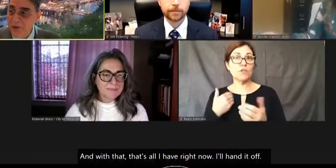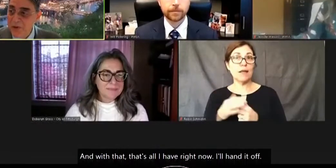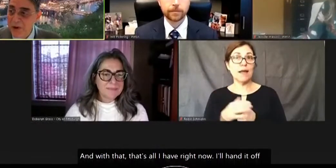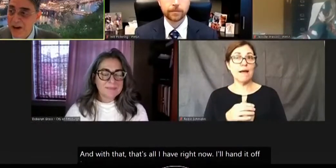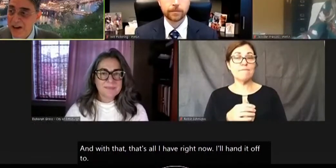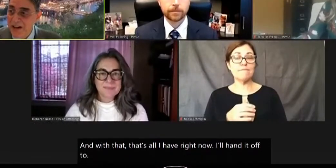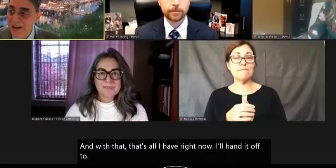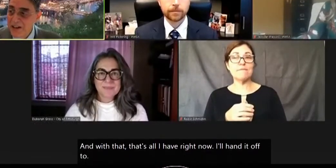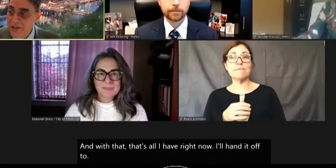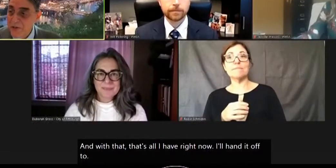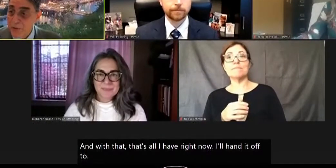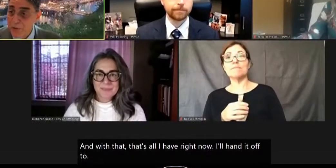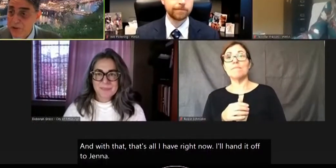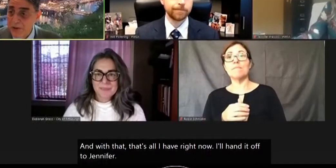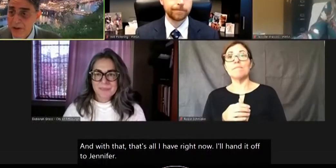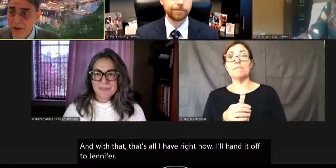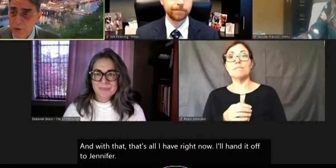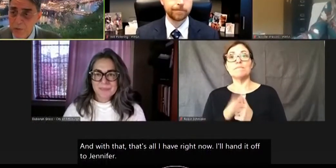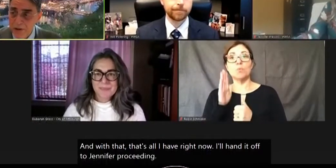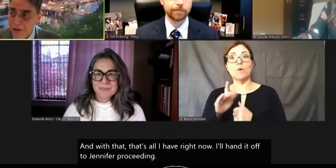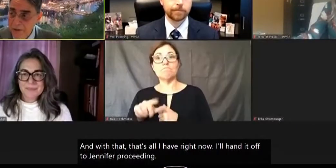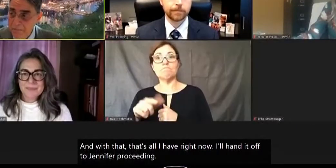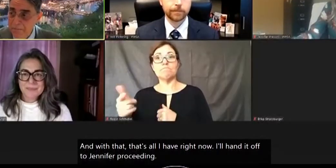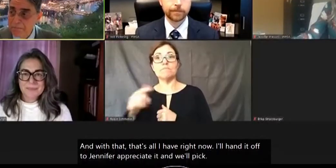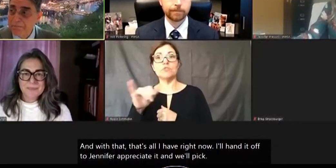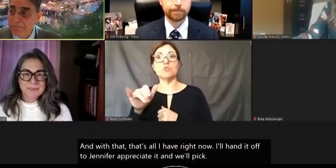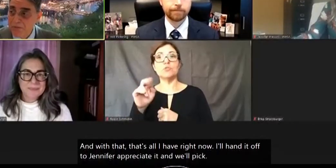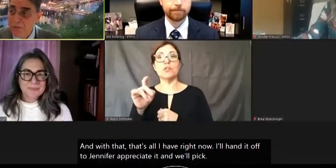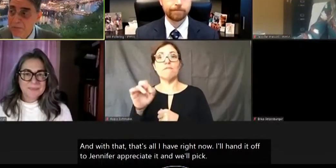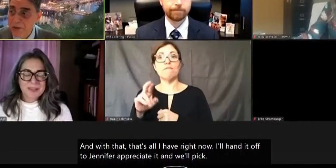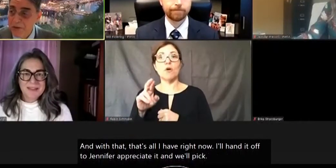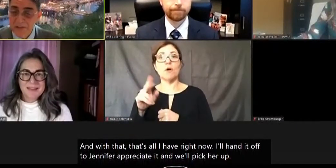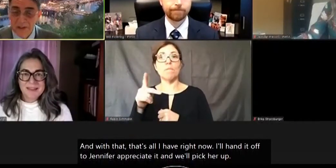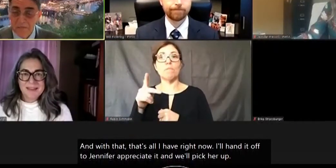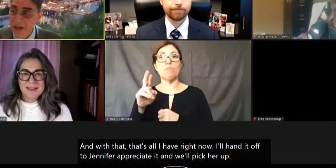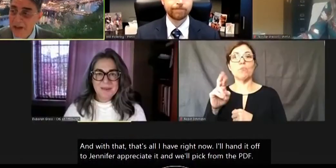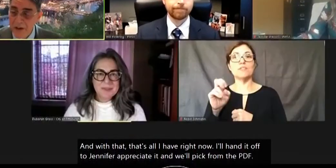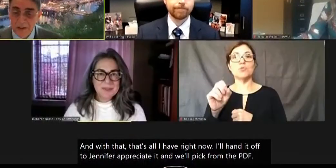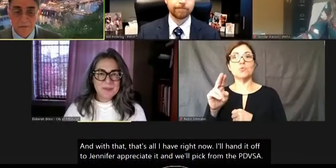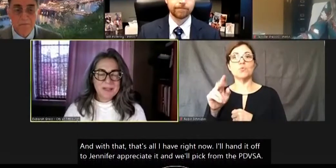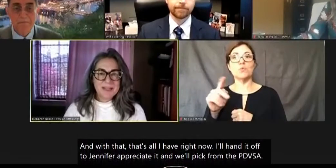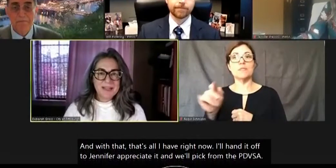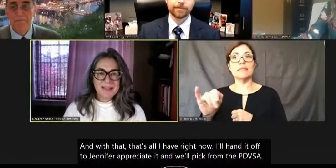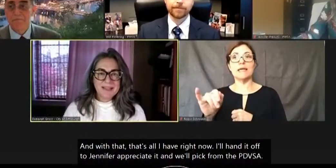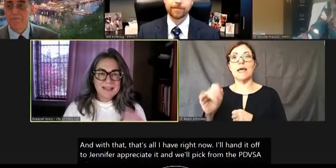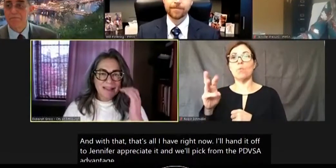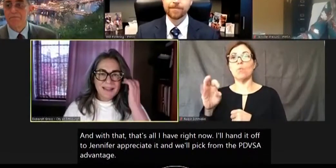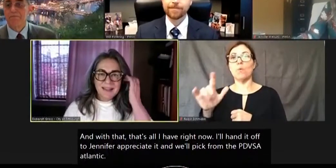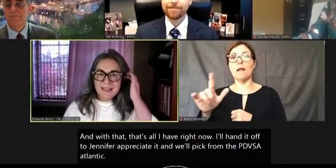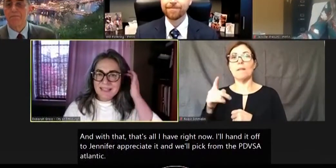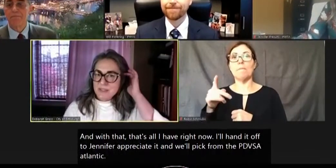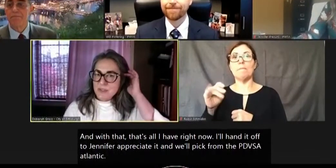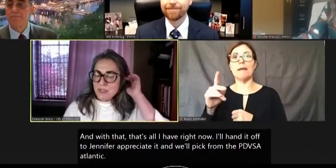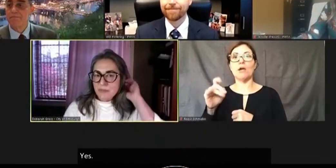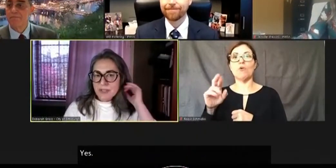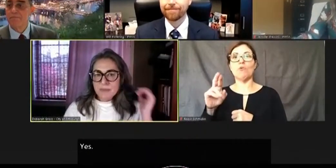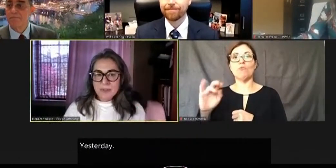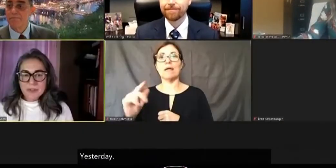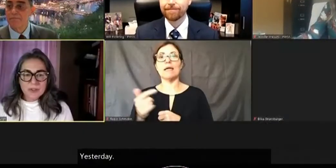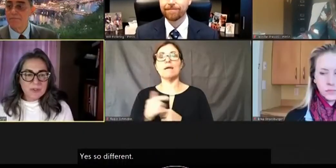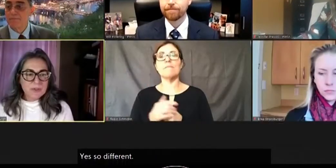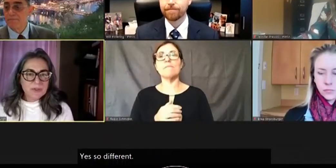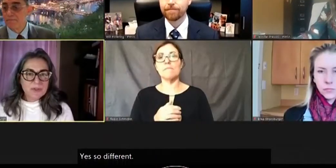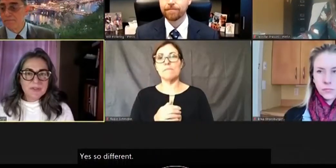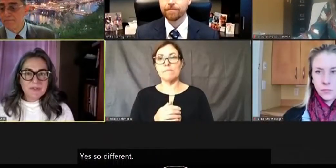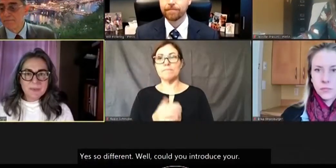to Jennifer Prosciutti and Will Pickering from the PWSA. Thank you, Mr. Urbanek. Yes, so Jennifer and Will,